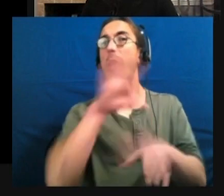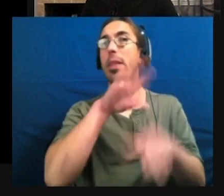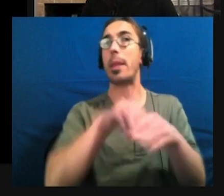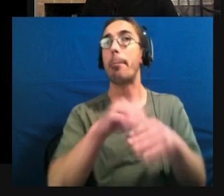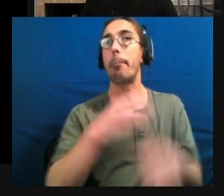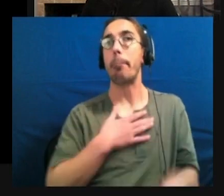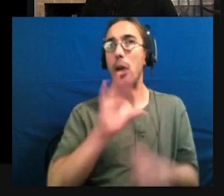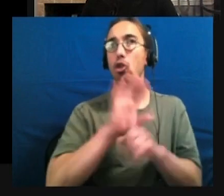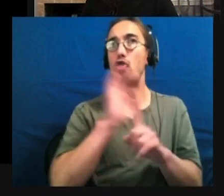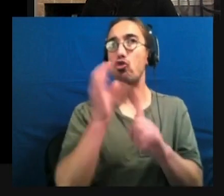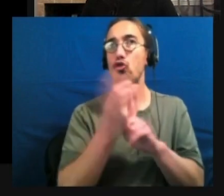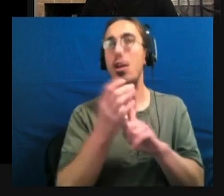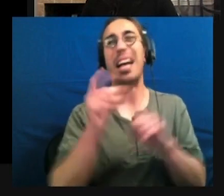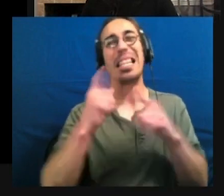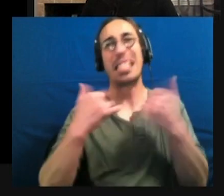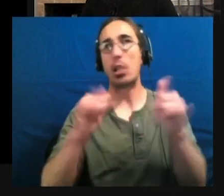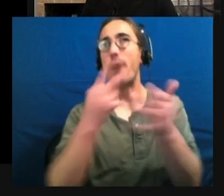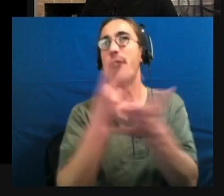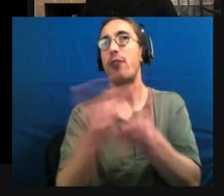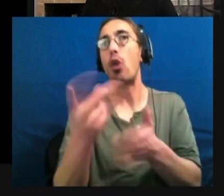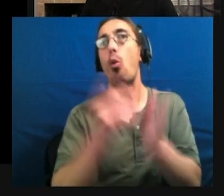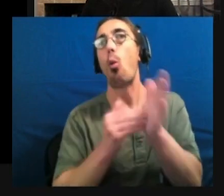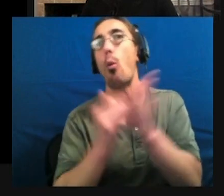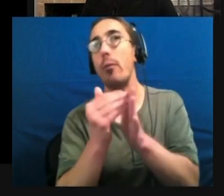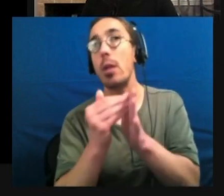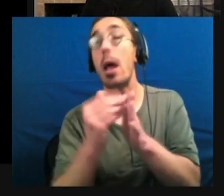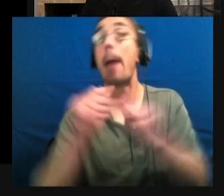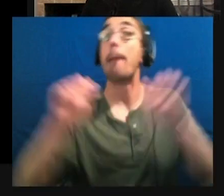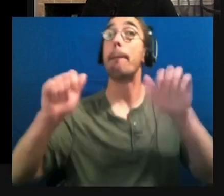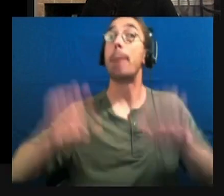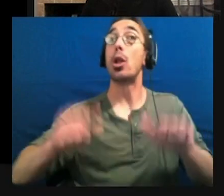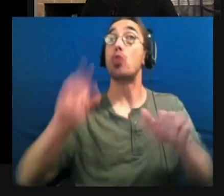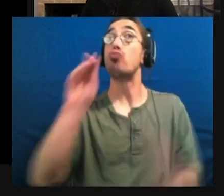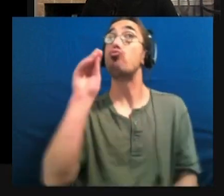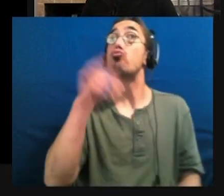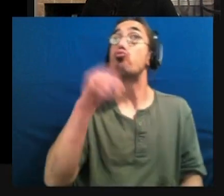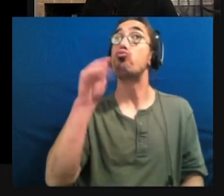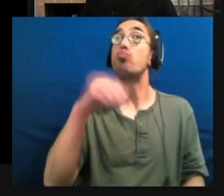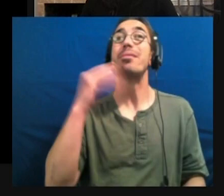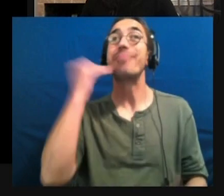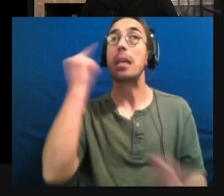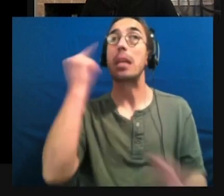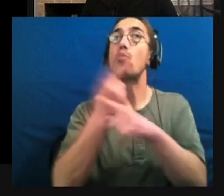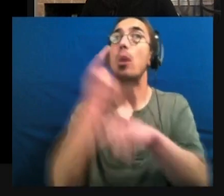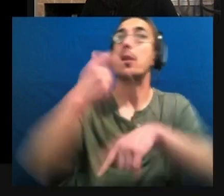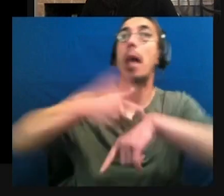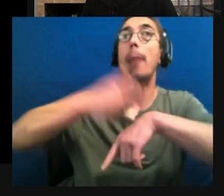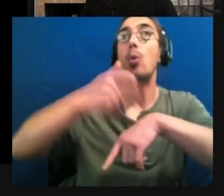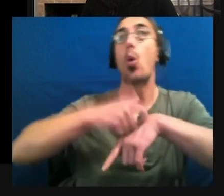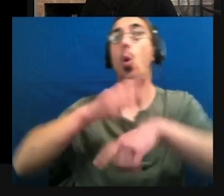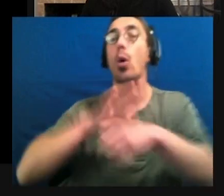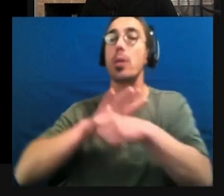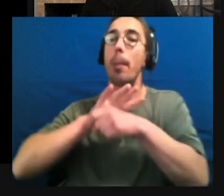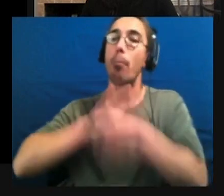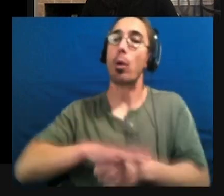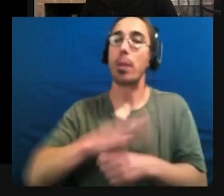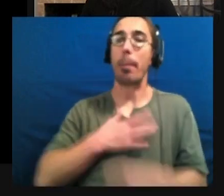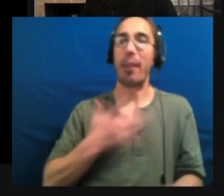still fail often. I think the ability to even nod and smile at the appropriate times, or suppress stims, is an